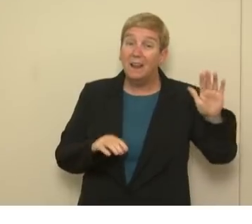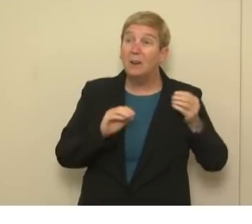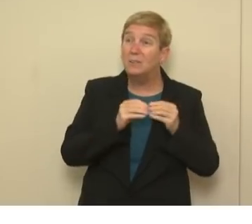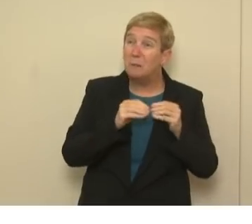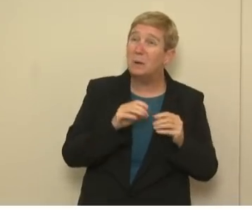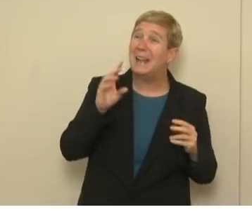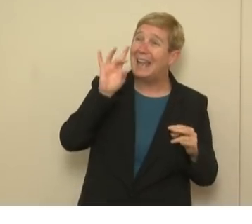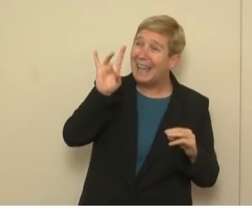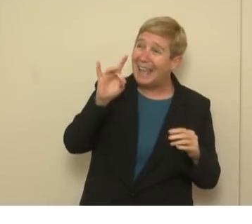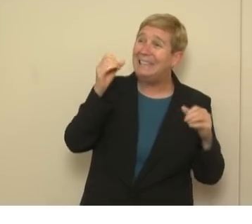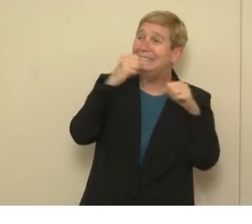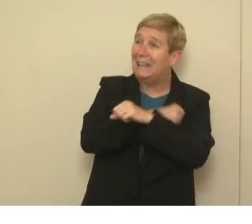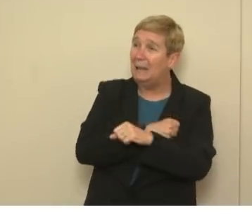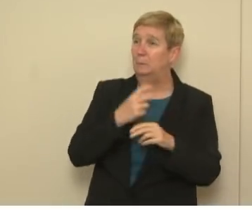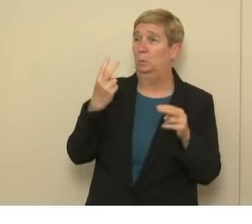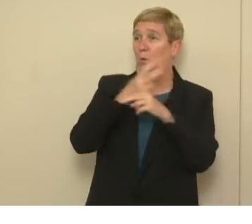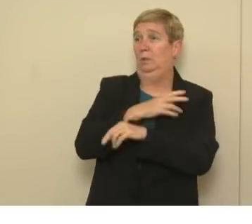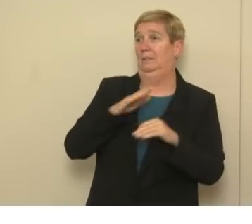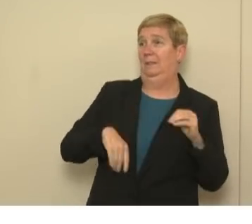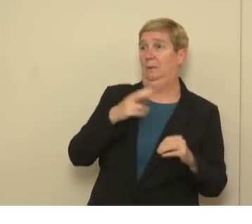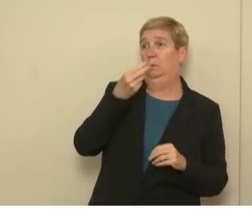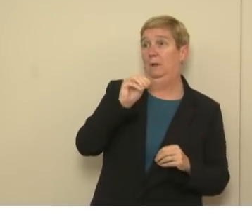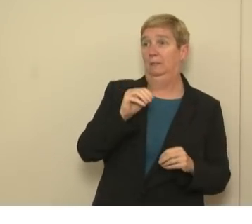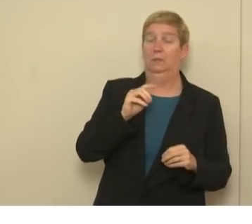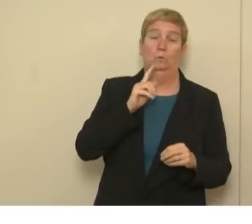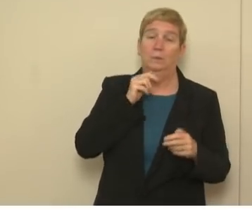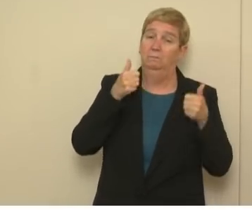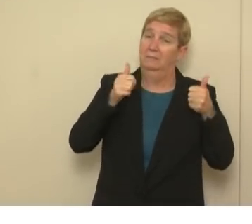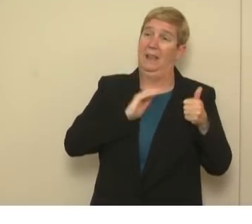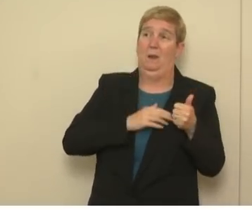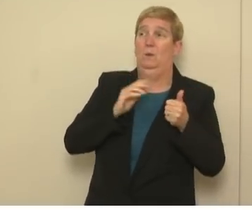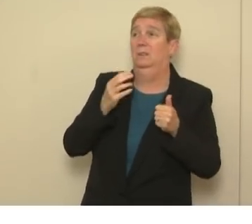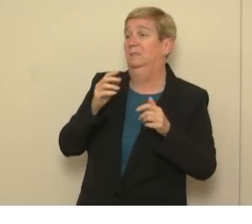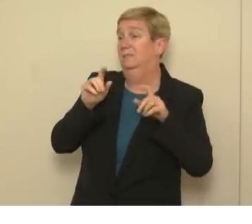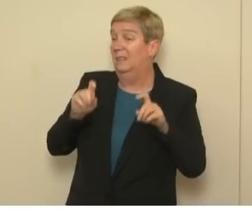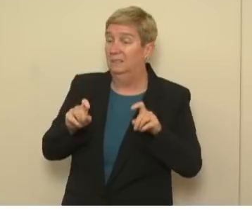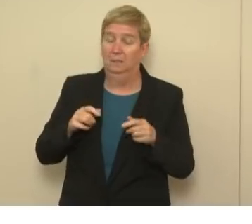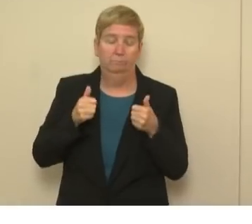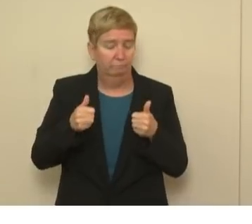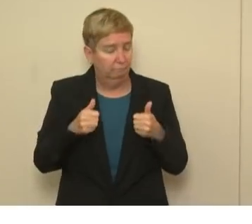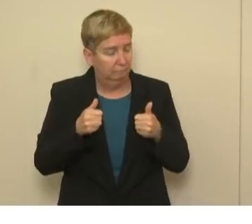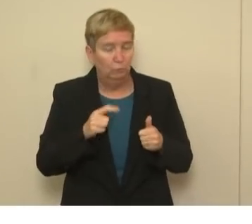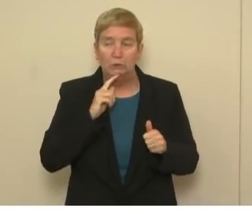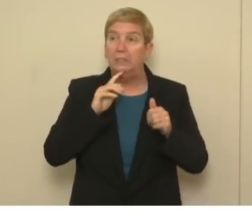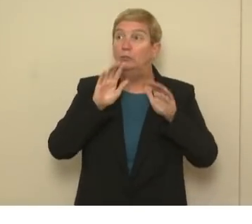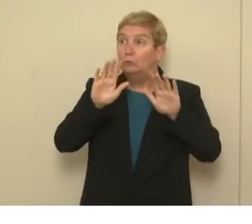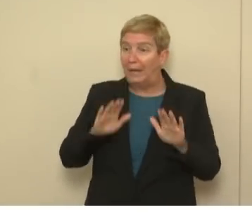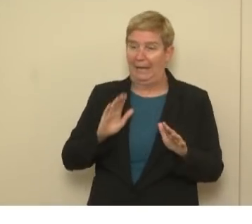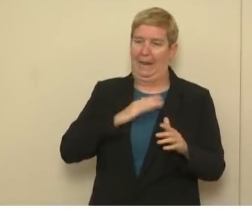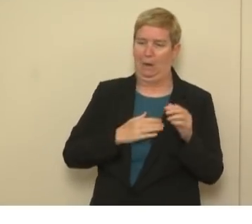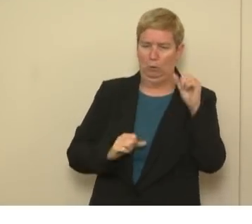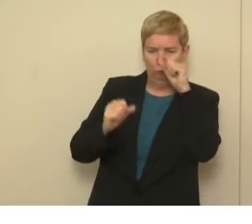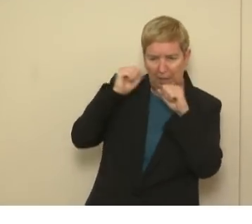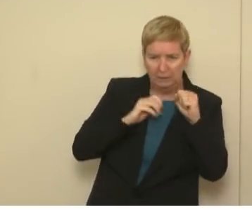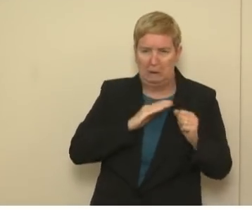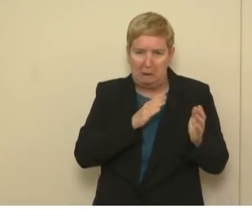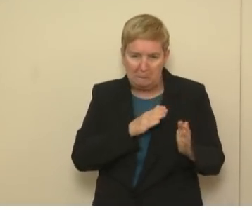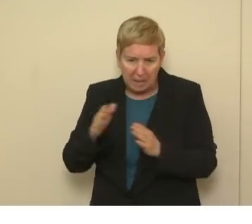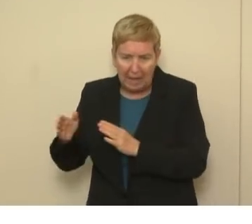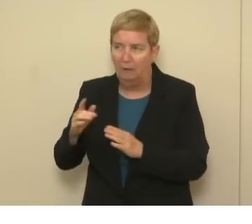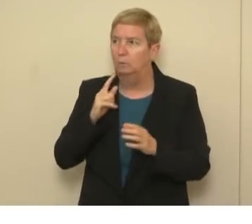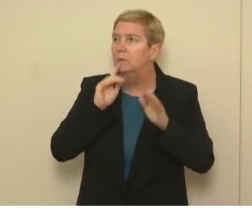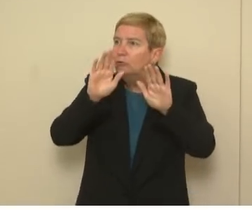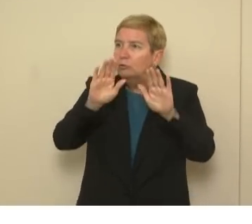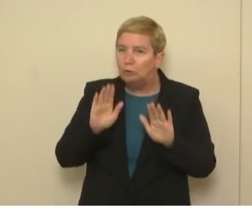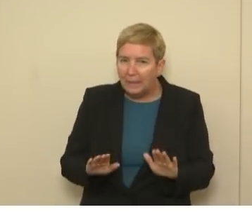times ours. So we're really doing amazingly well, and that's all due to the central focus of our testing strategy. And at the end of this very